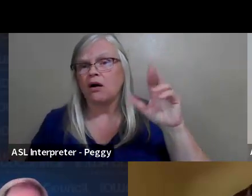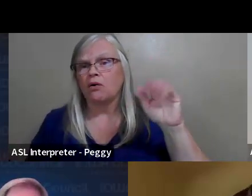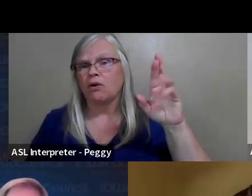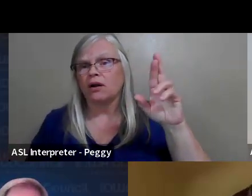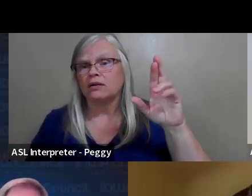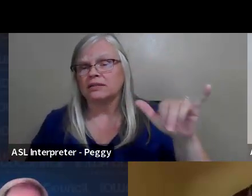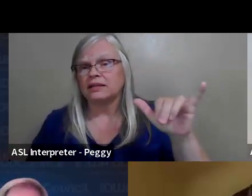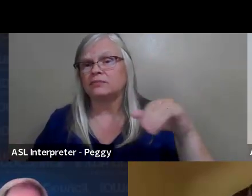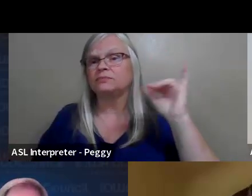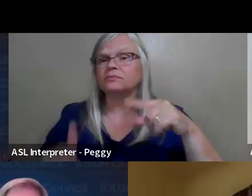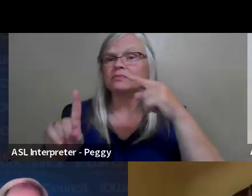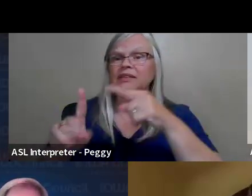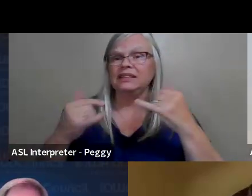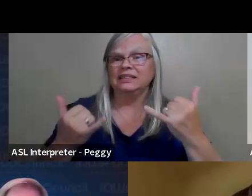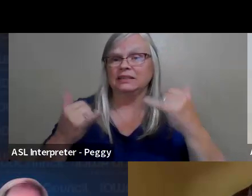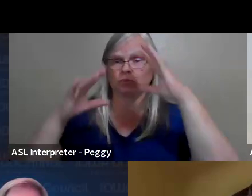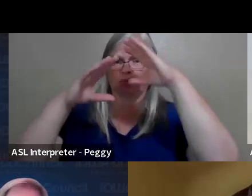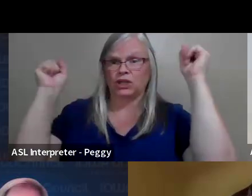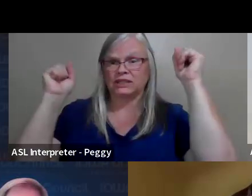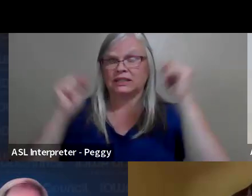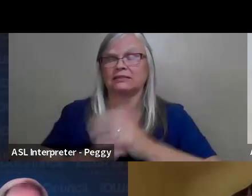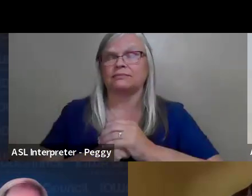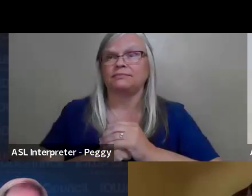president has